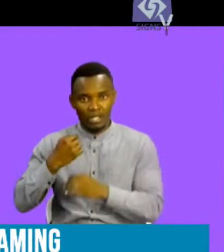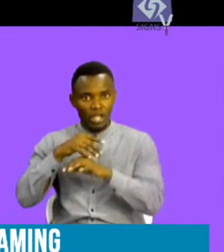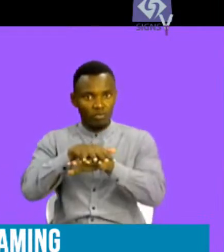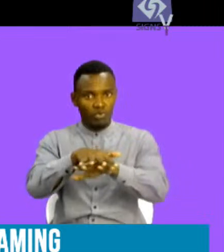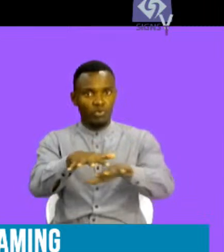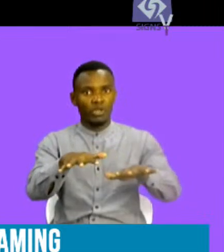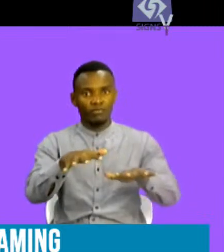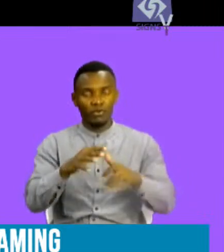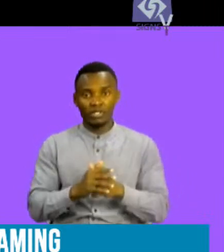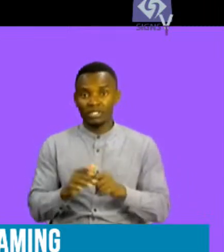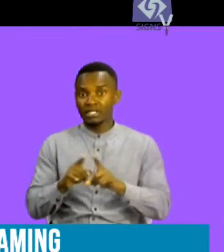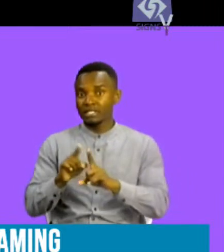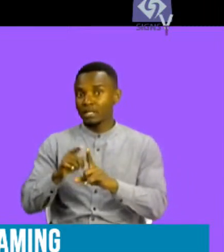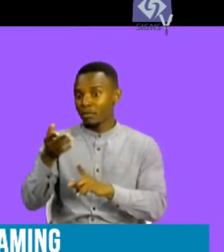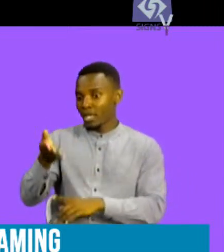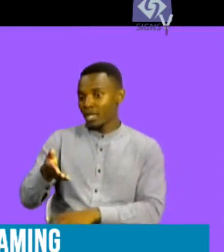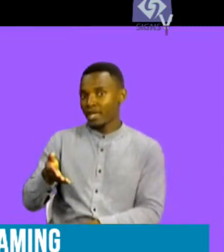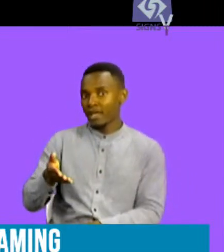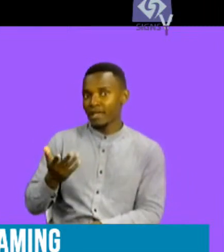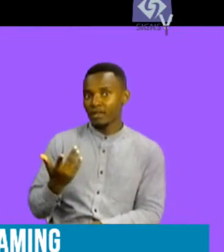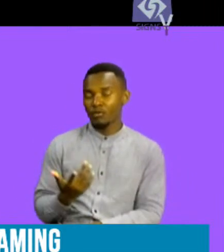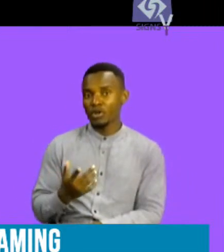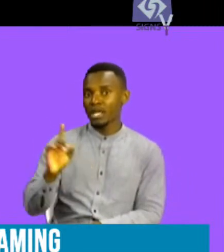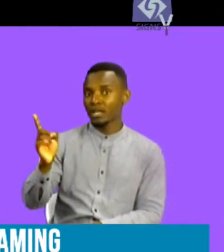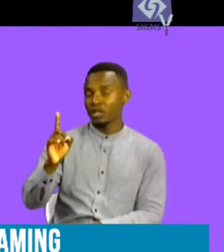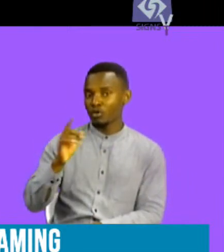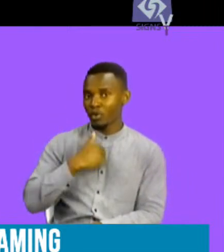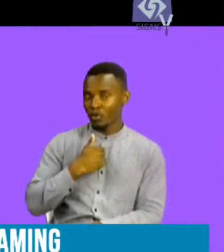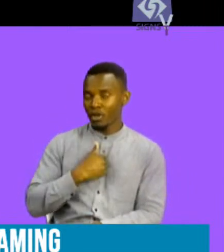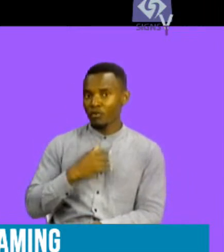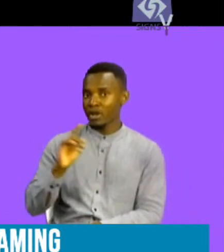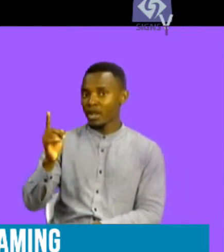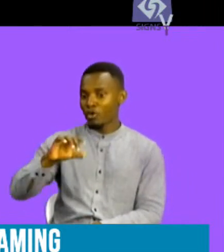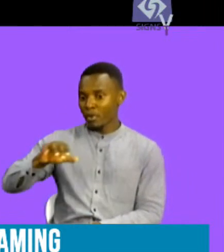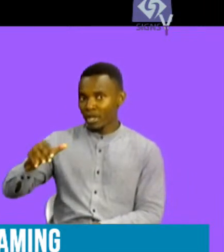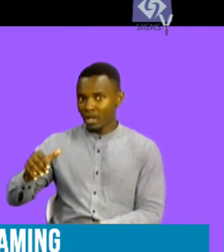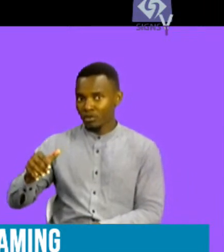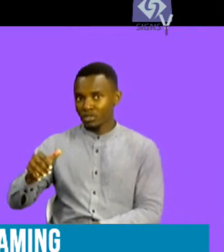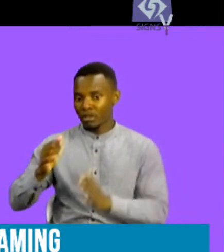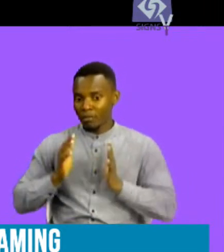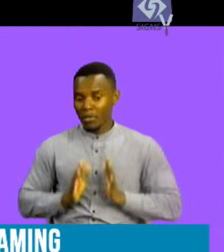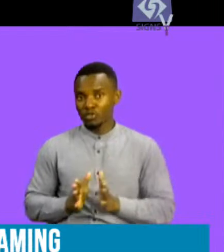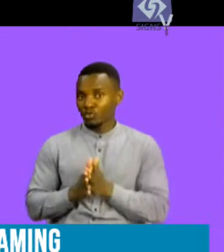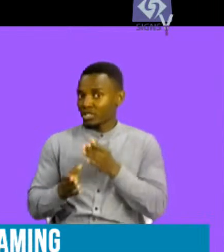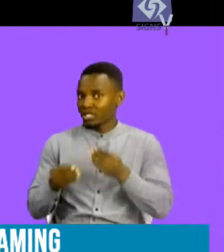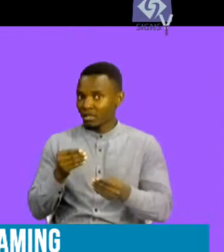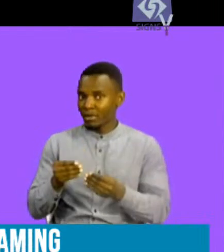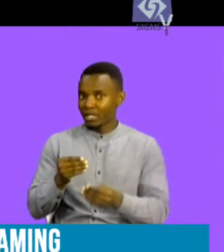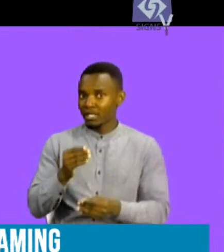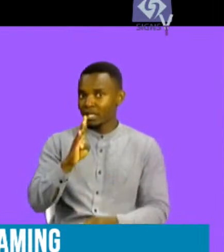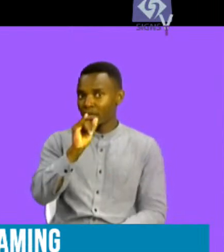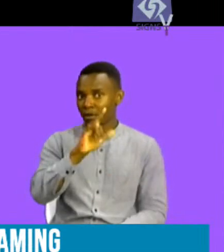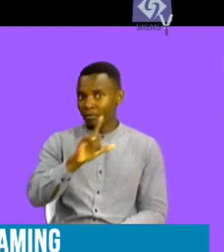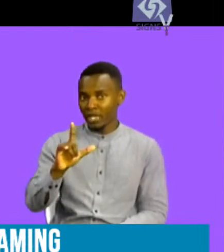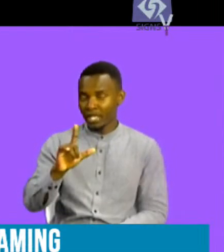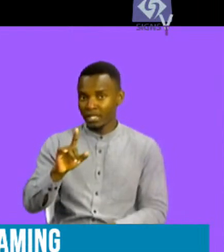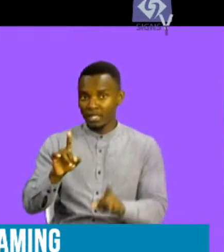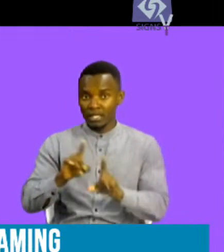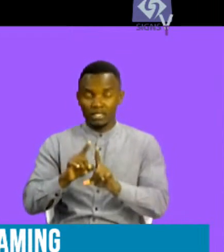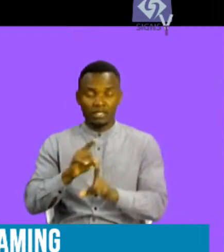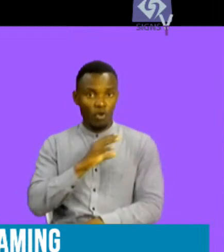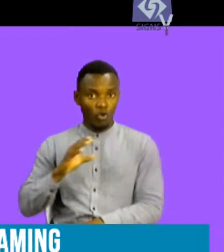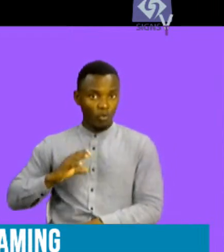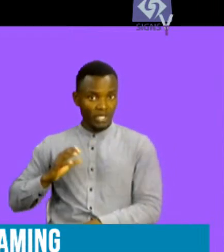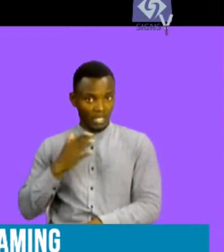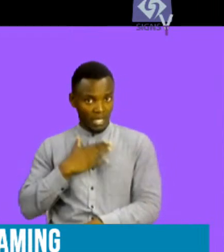we have the Nairobi County Person with Disability Bill. As a committee, we were also involved